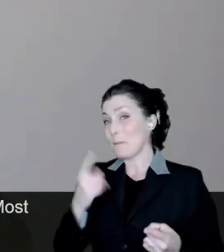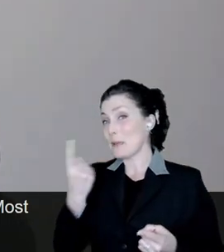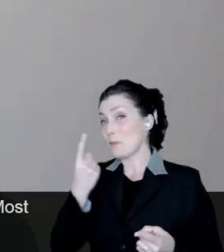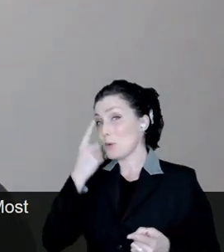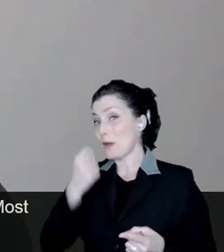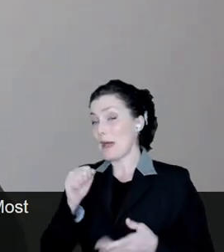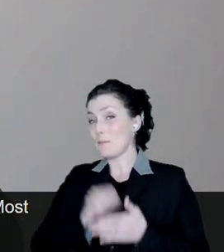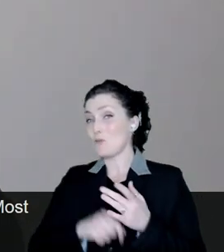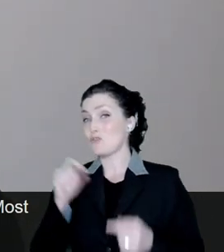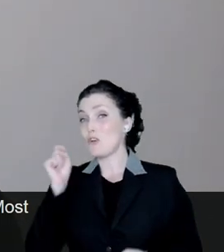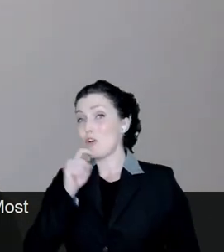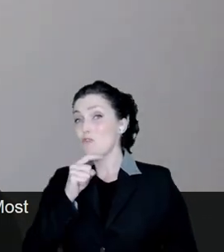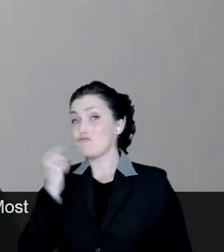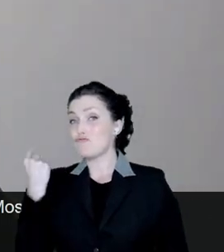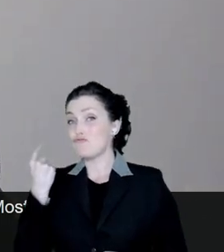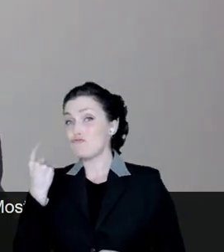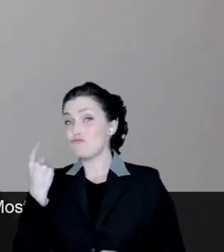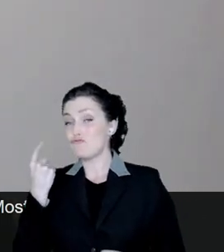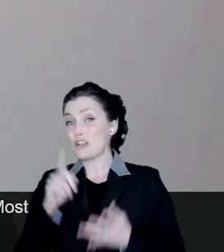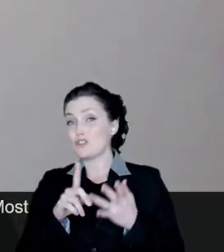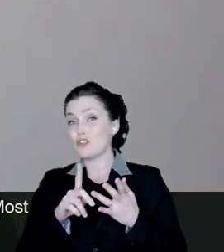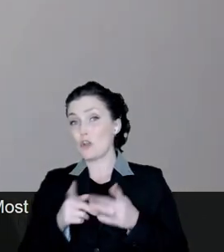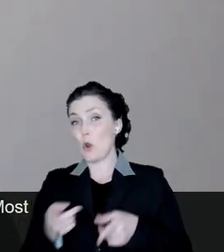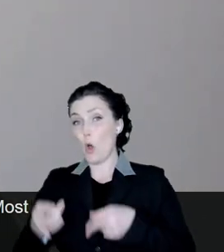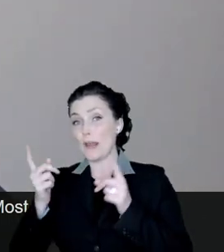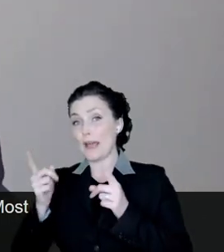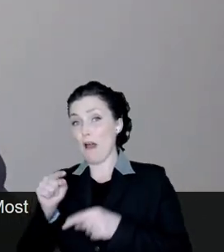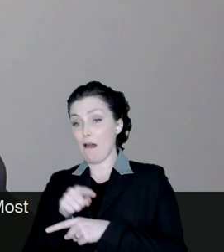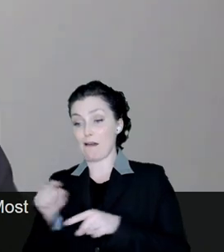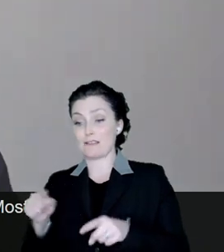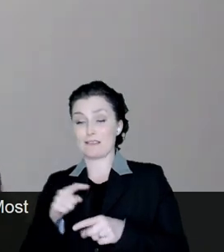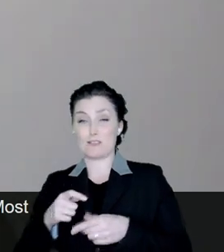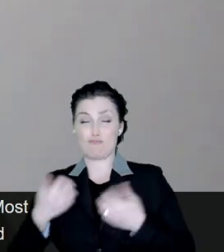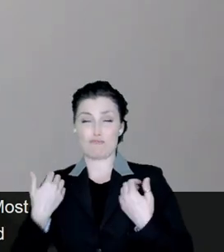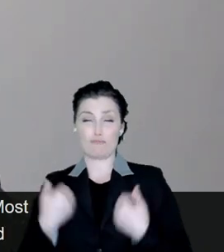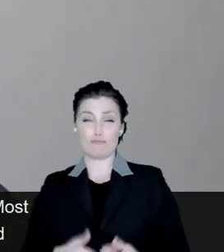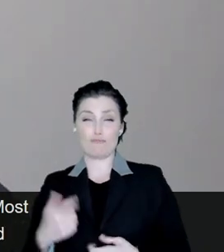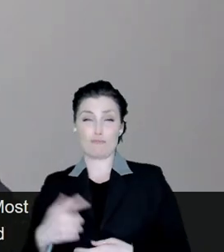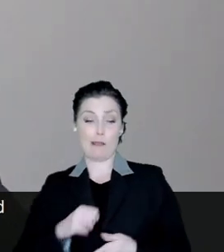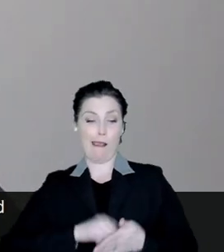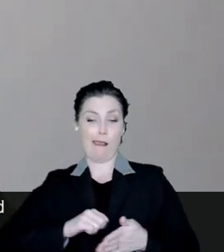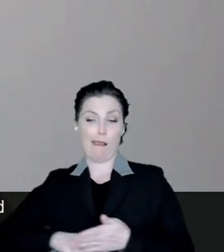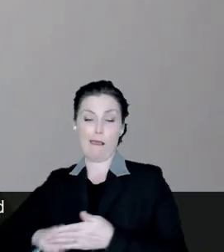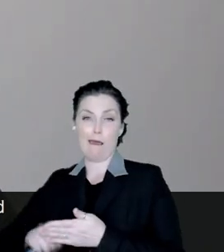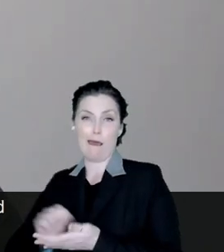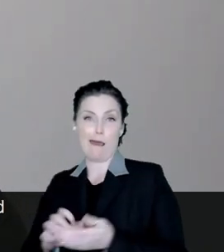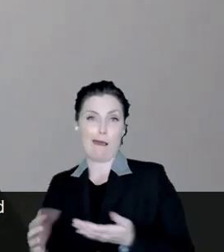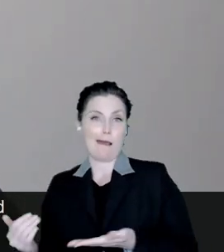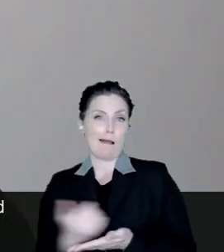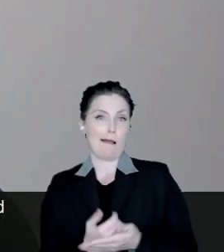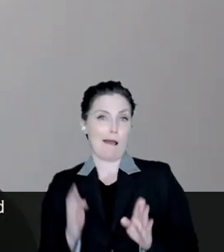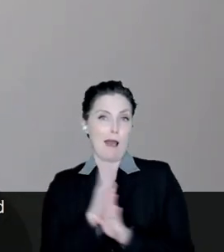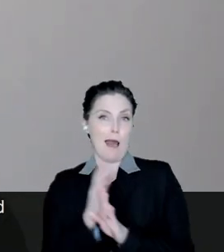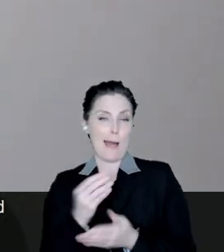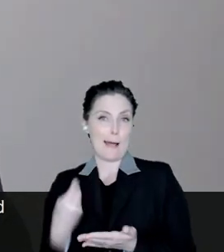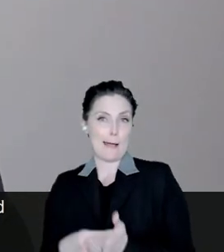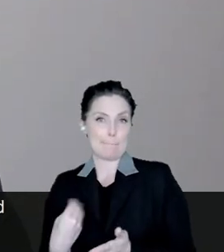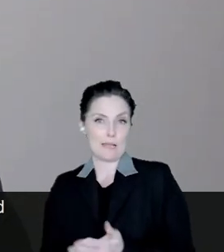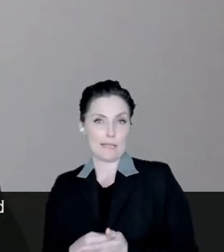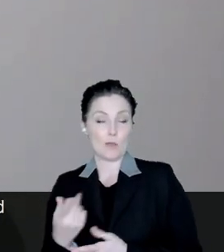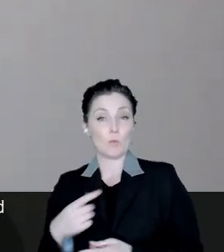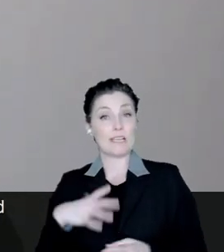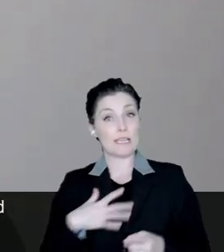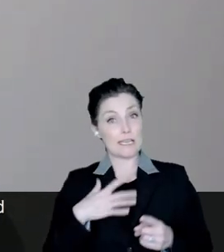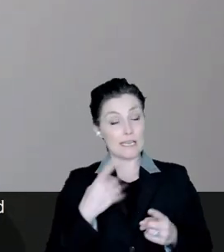our city as the money laundering capital of the world. And I'm lobbying the government to close the loopholes and to have a register of